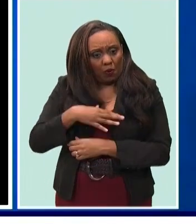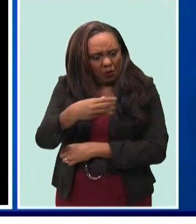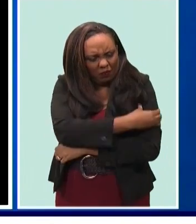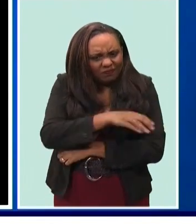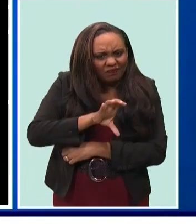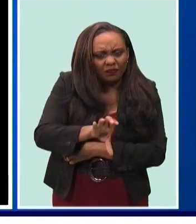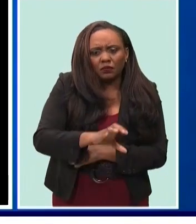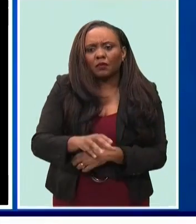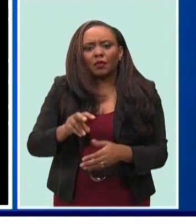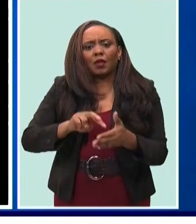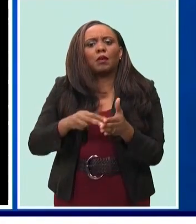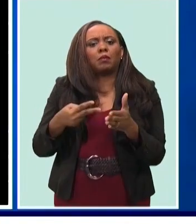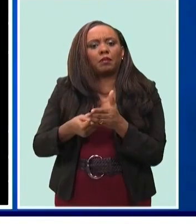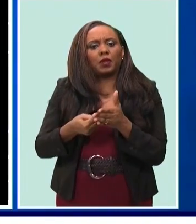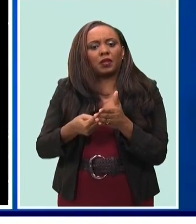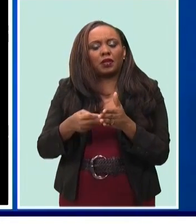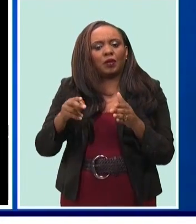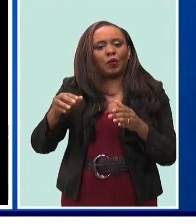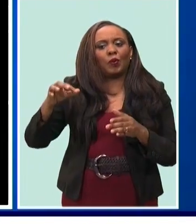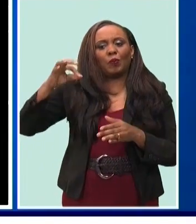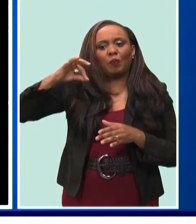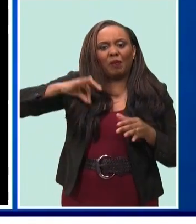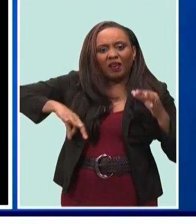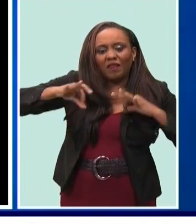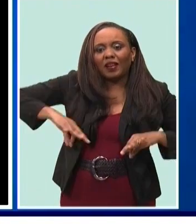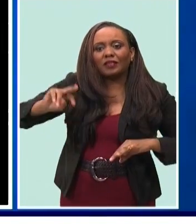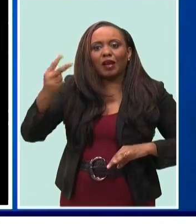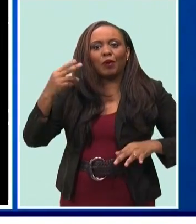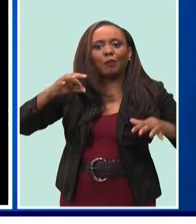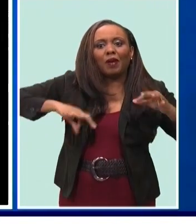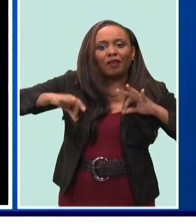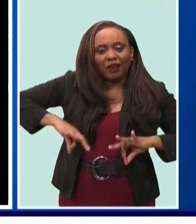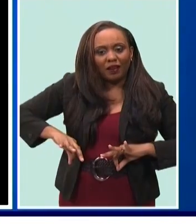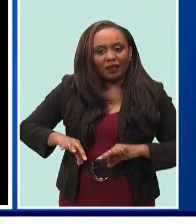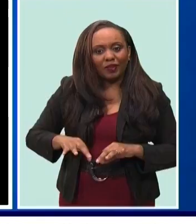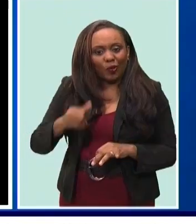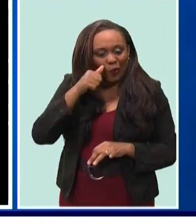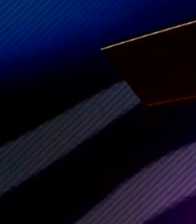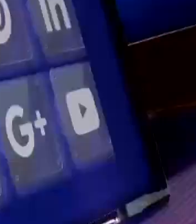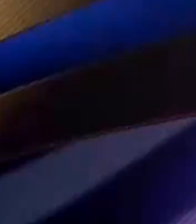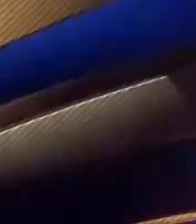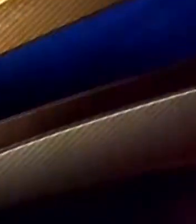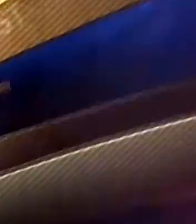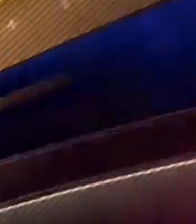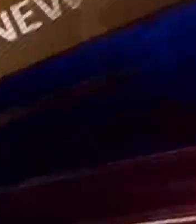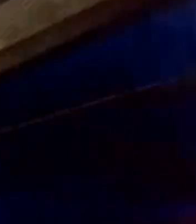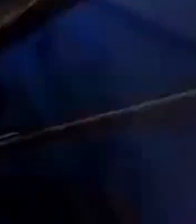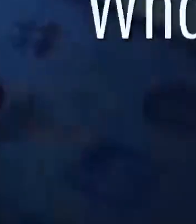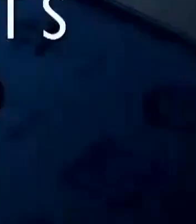produces the double dividend of benefiting women and children and the society.